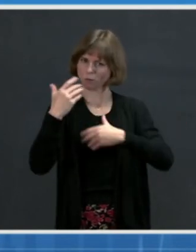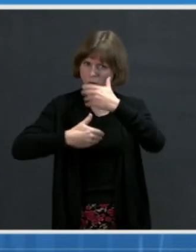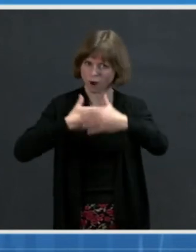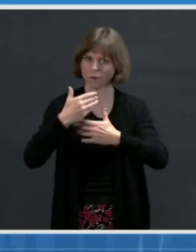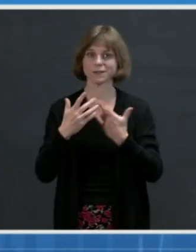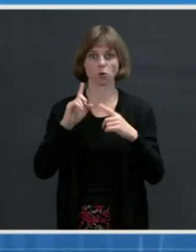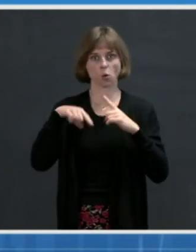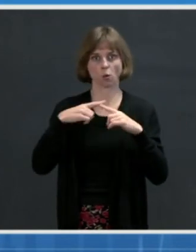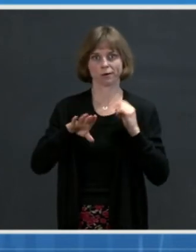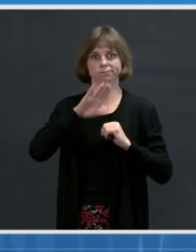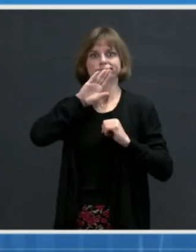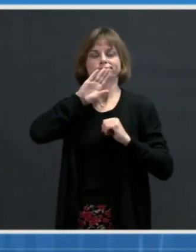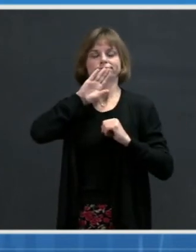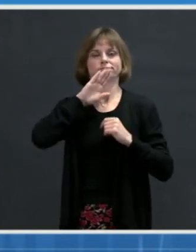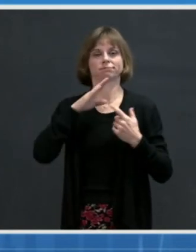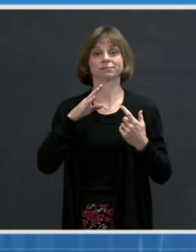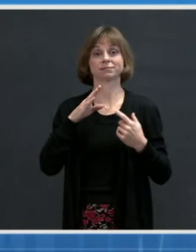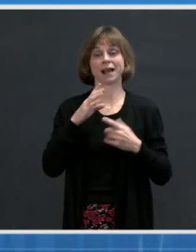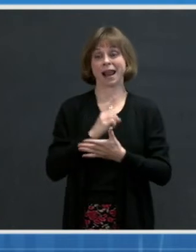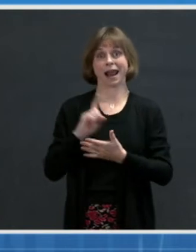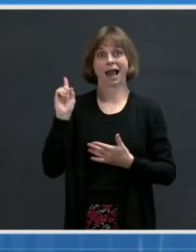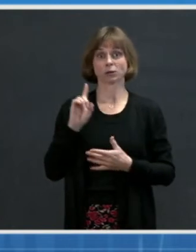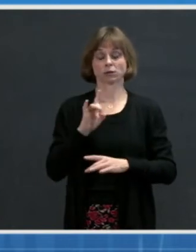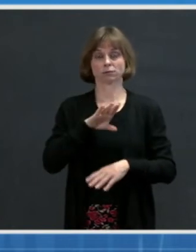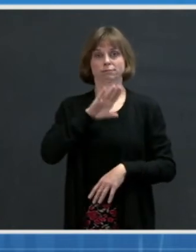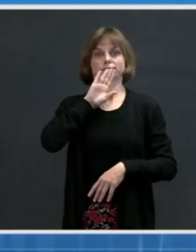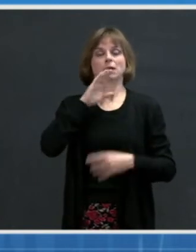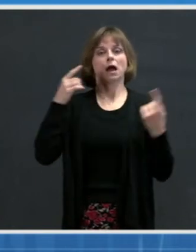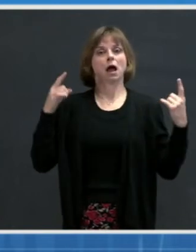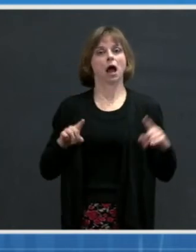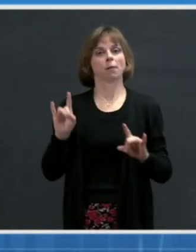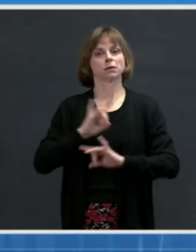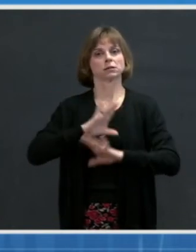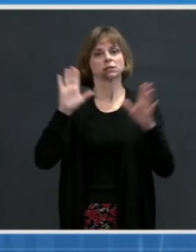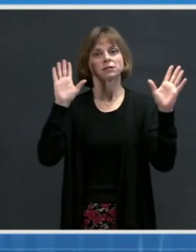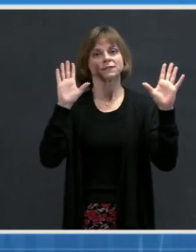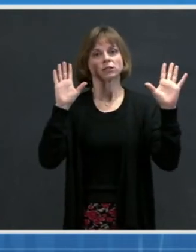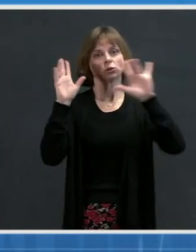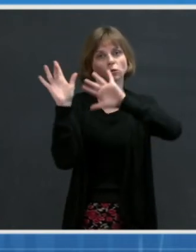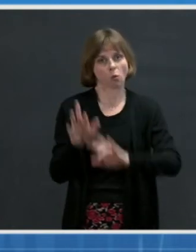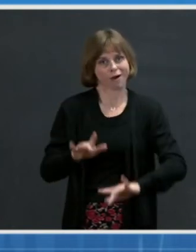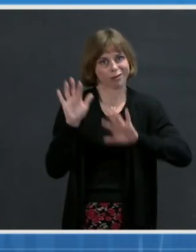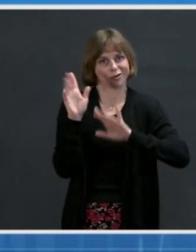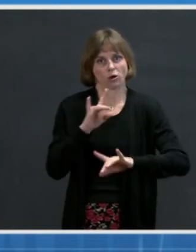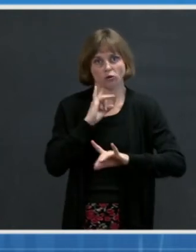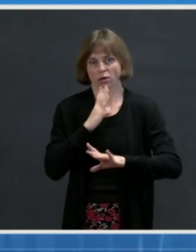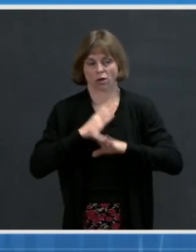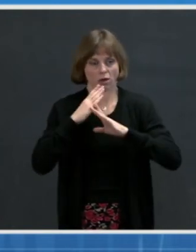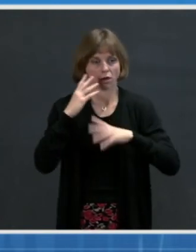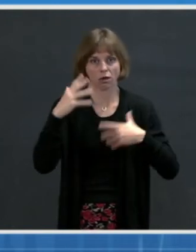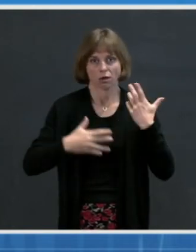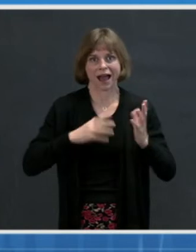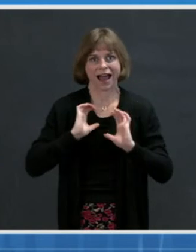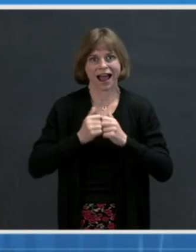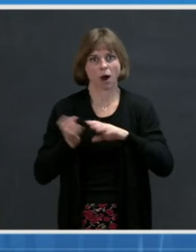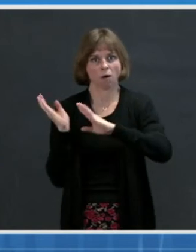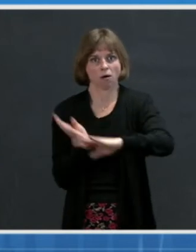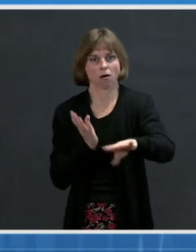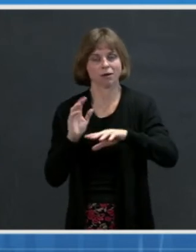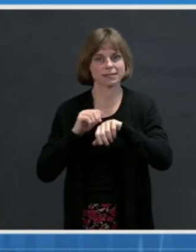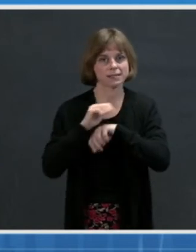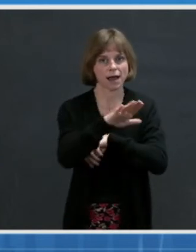Last week, we got hit with the very severe weather, which impacted the vaccination supply chain. From manufacturing to